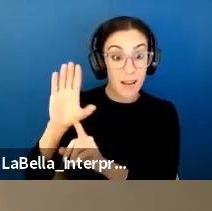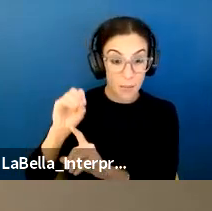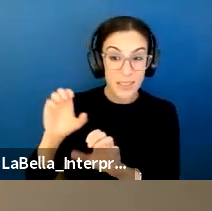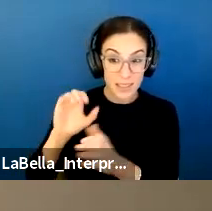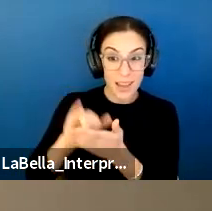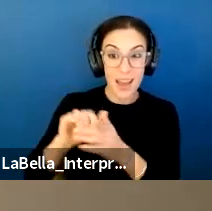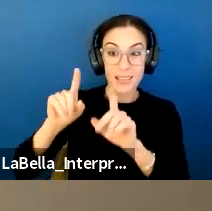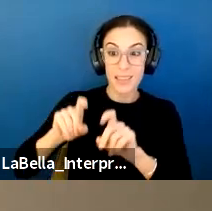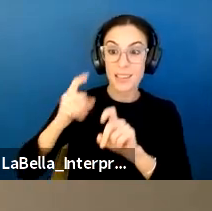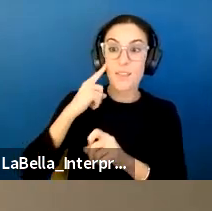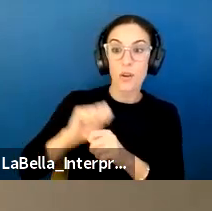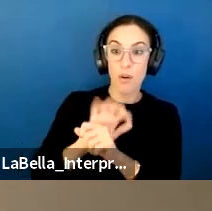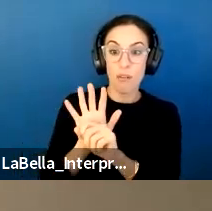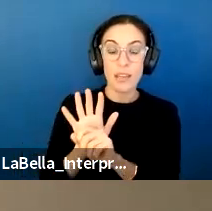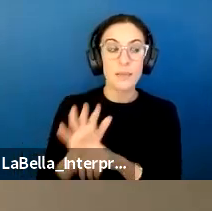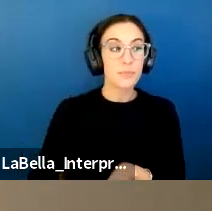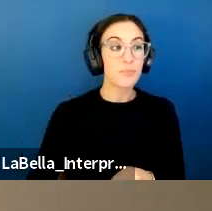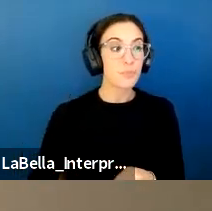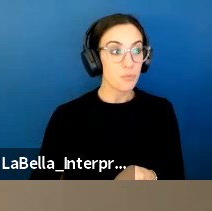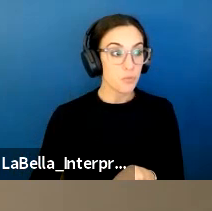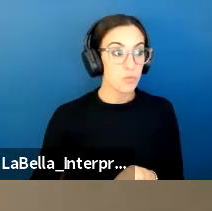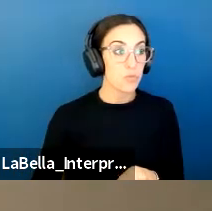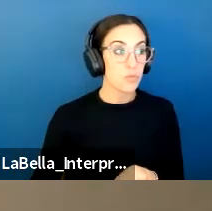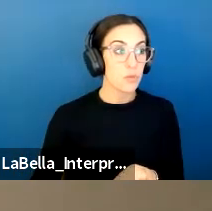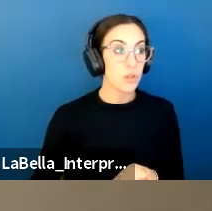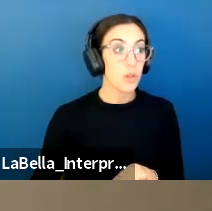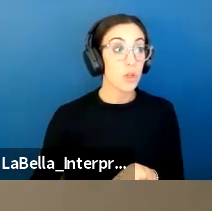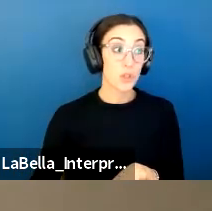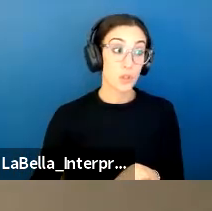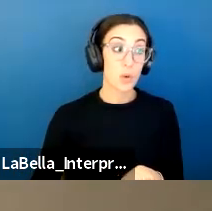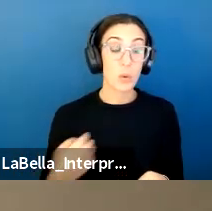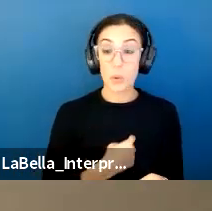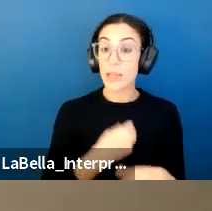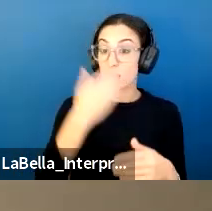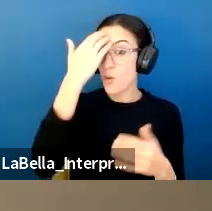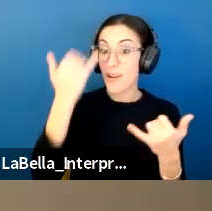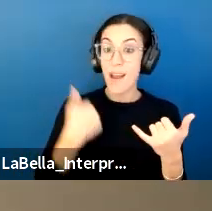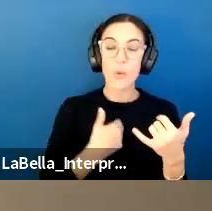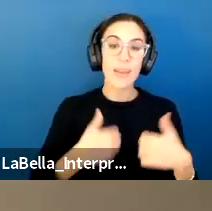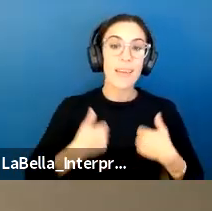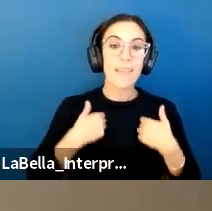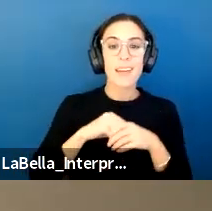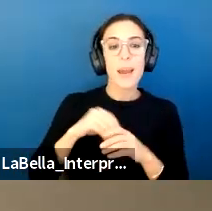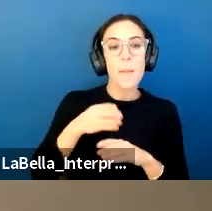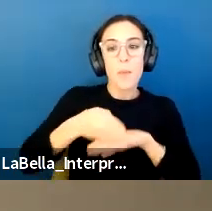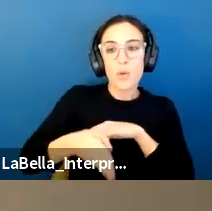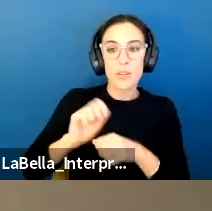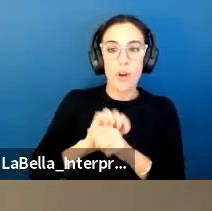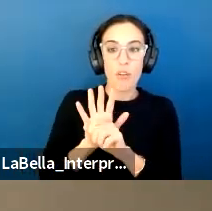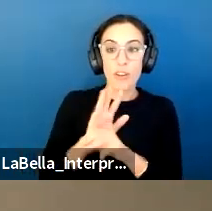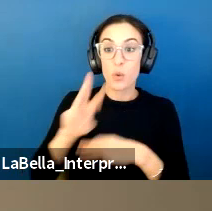COVID. So we know now that we live in a post-COVID world where there are likely to be